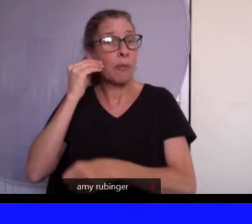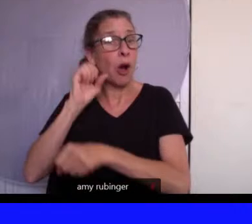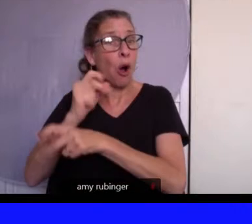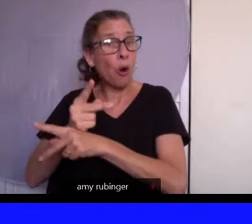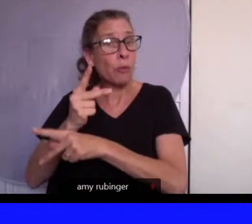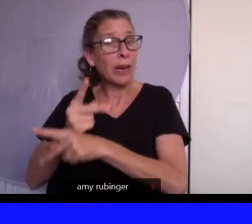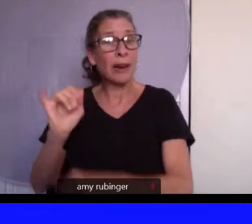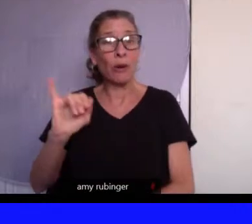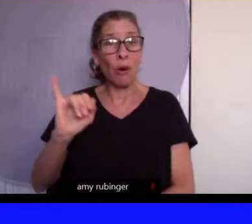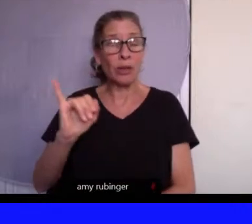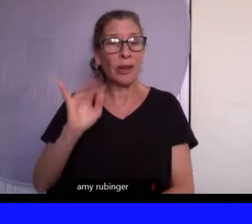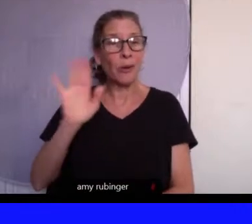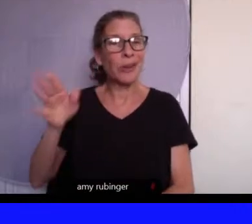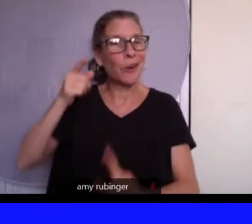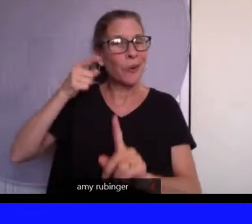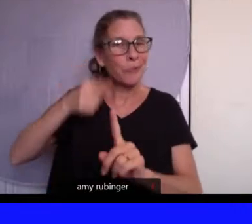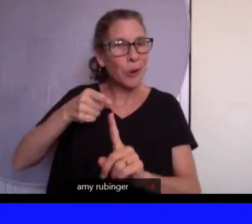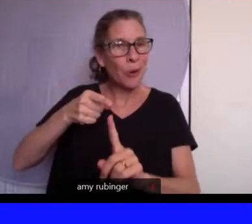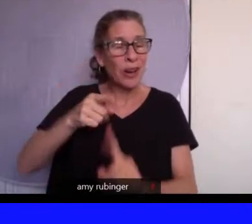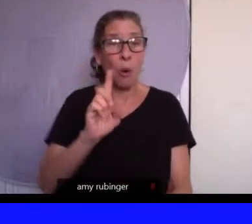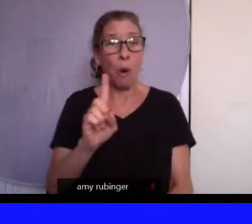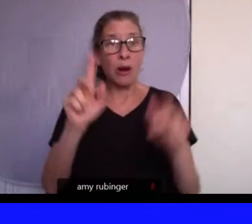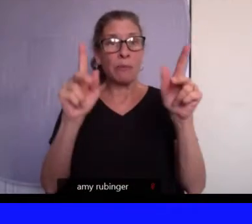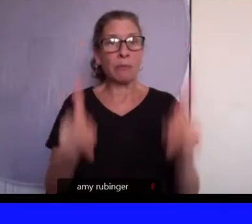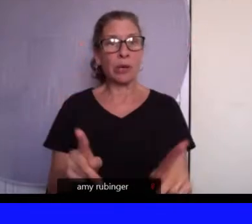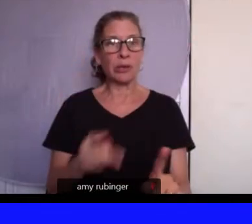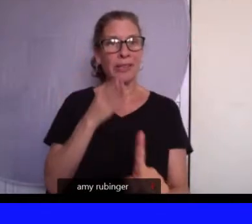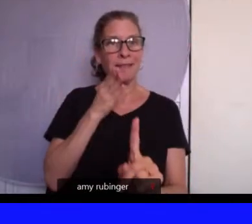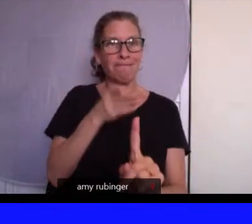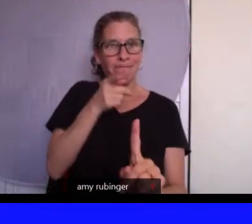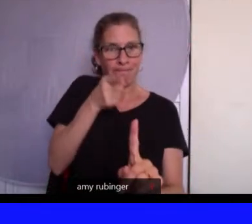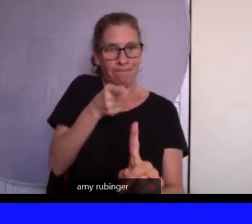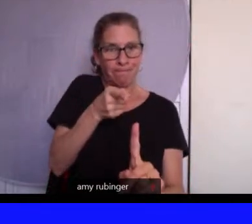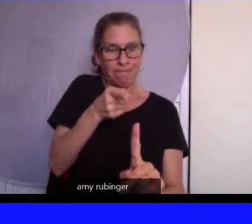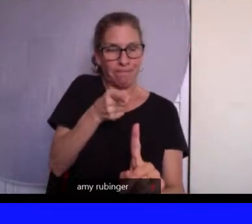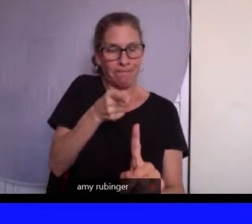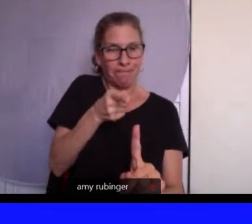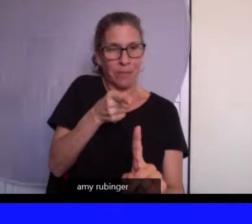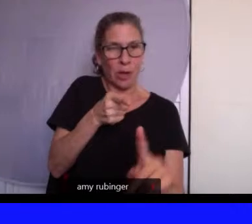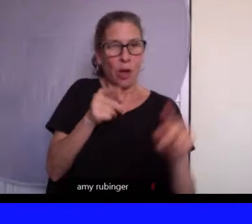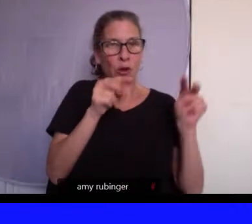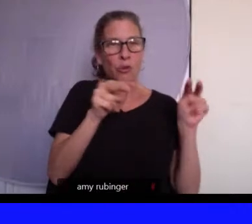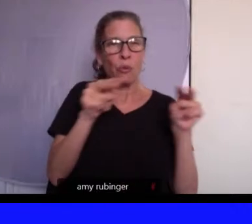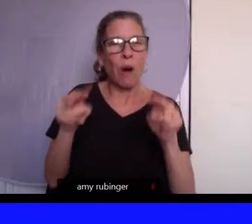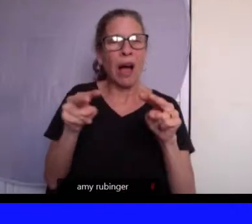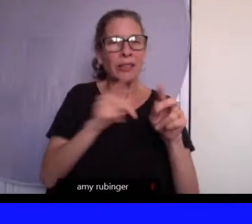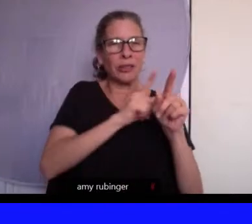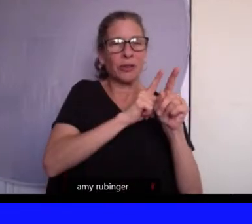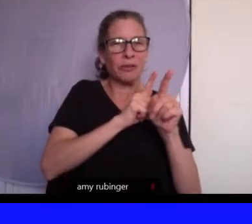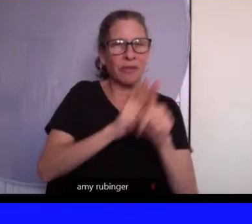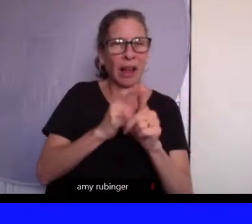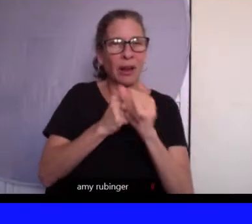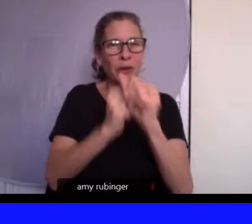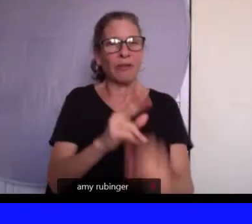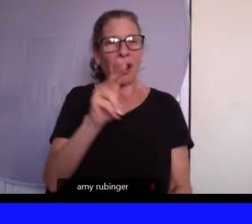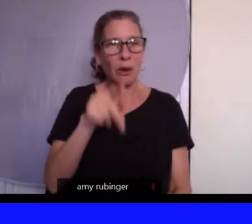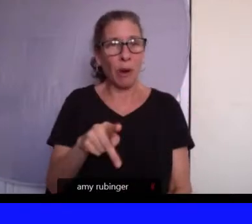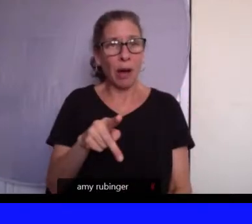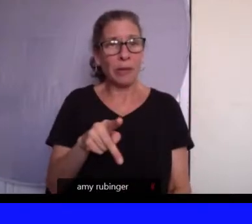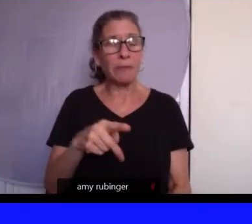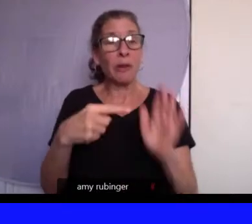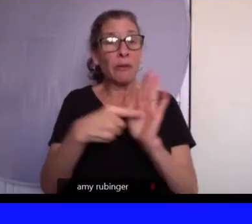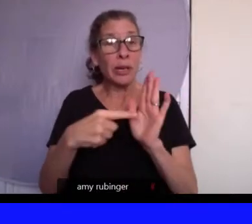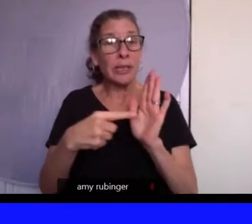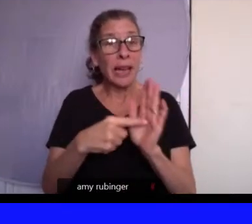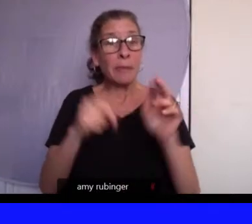some sort so that you can pinpoint. It's like nobody owns the case in a way. That's the way it feels. I think